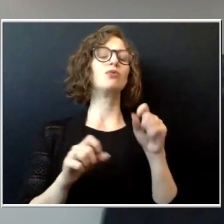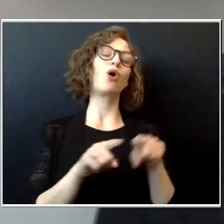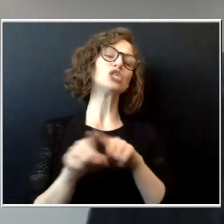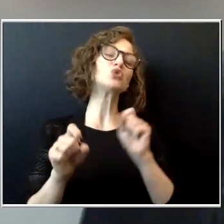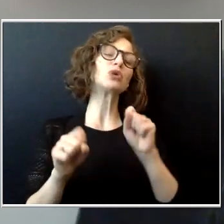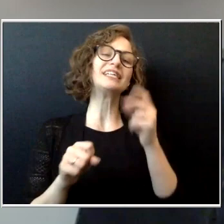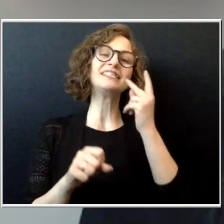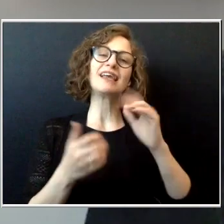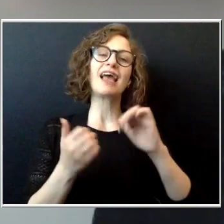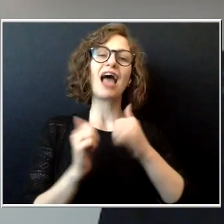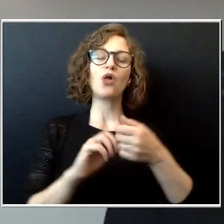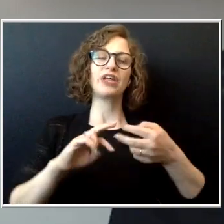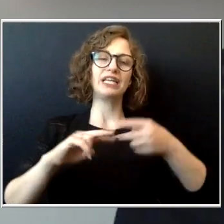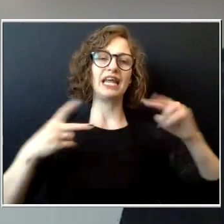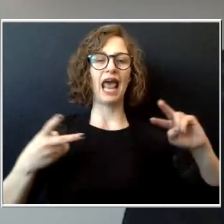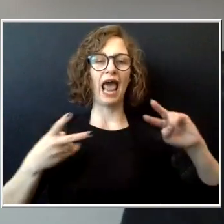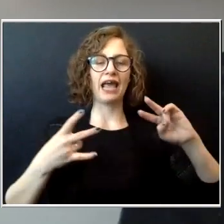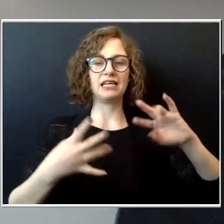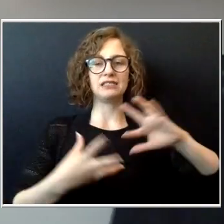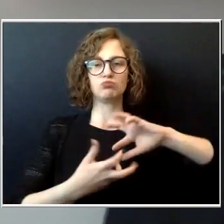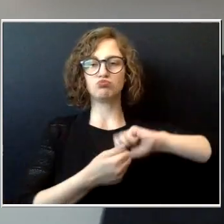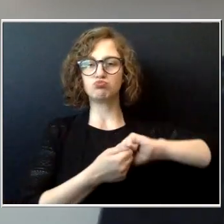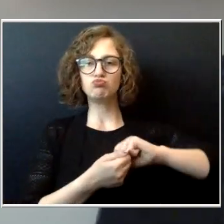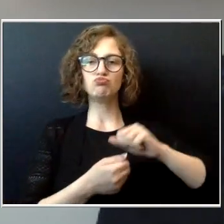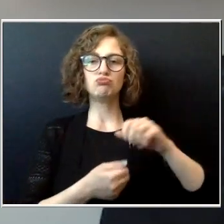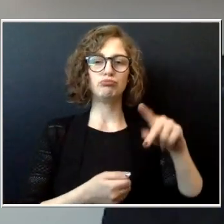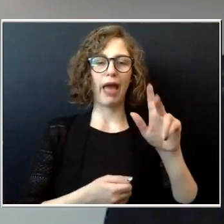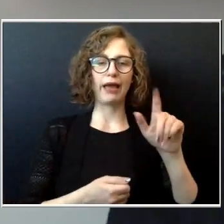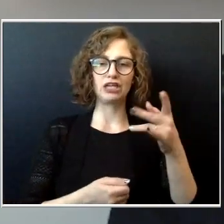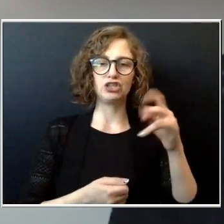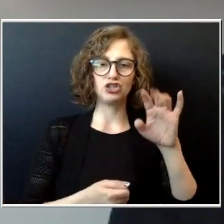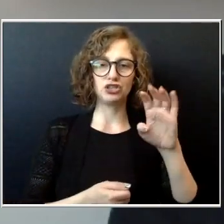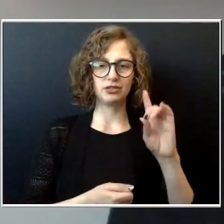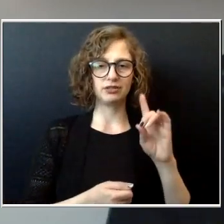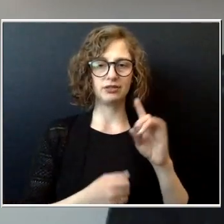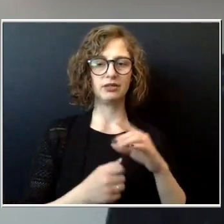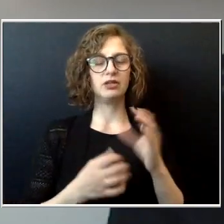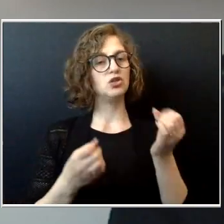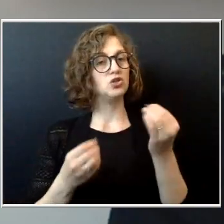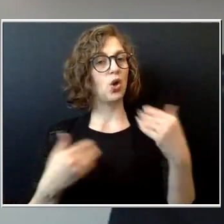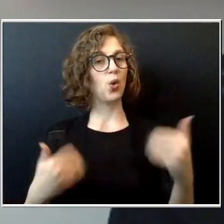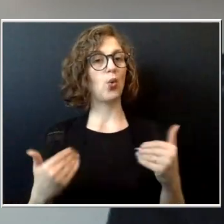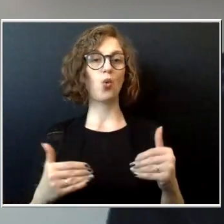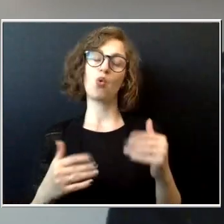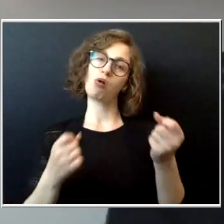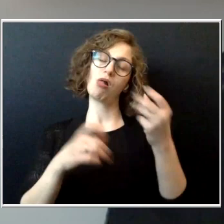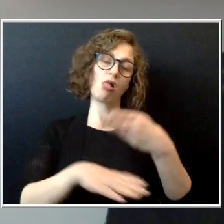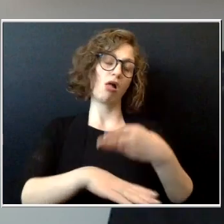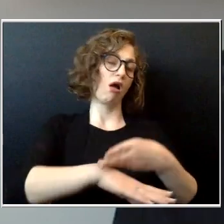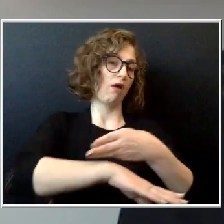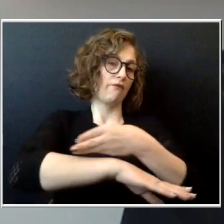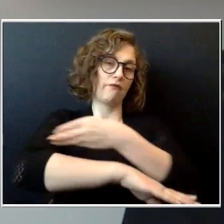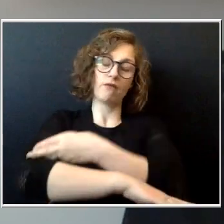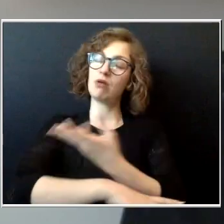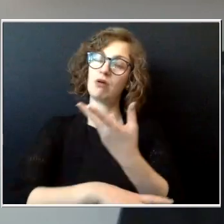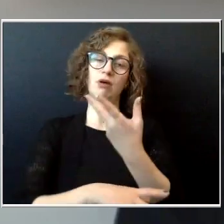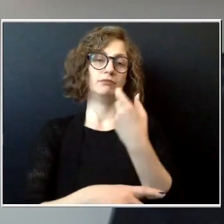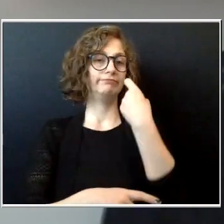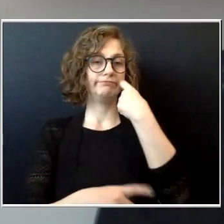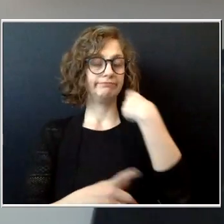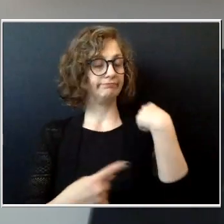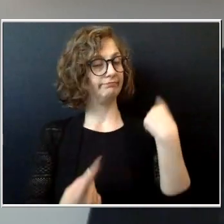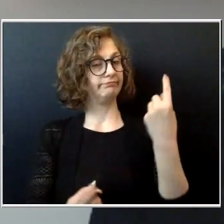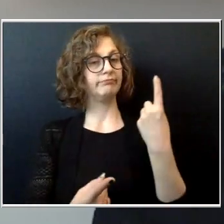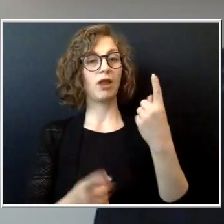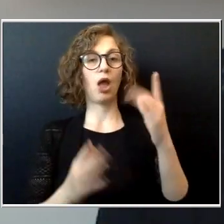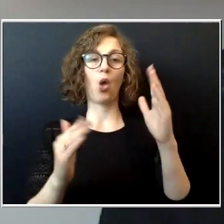from a biological perspective. So I think there are a lot of advances in that area. I hope that we can move forward and increase